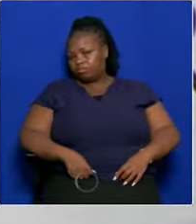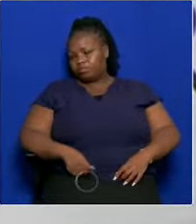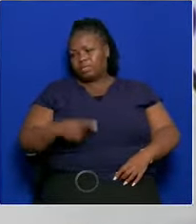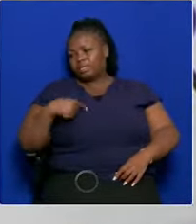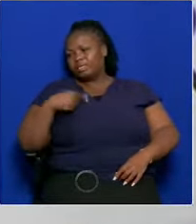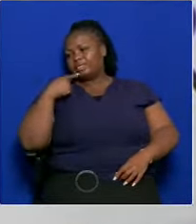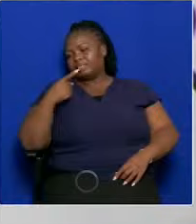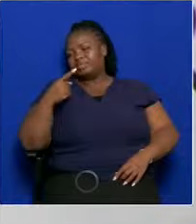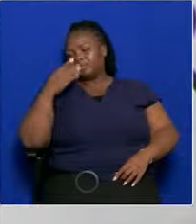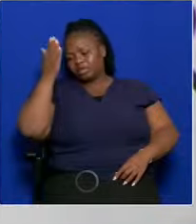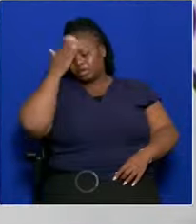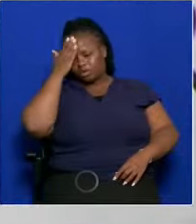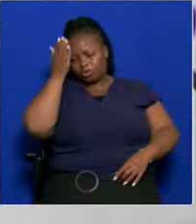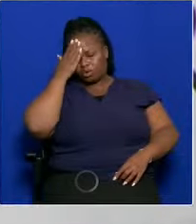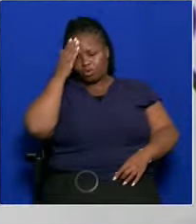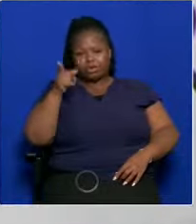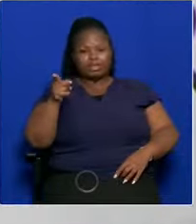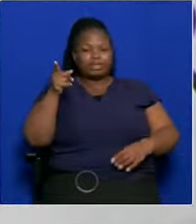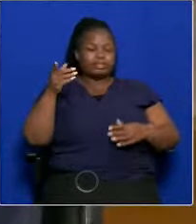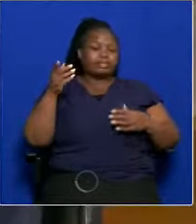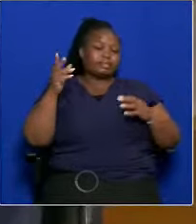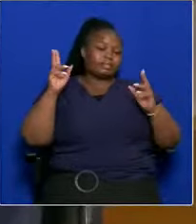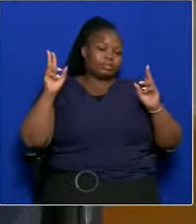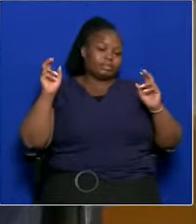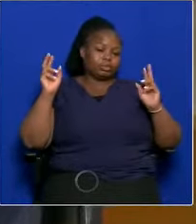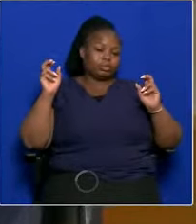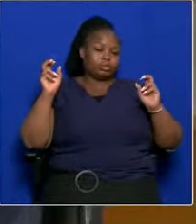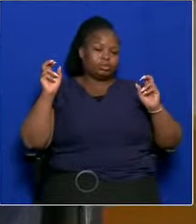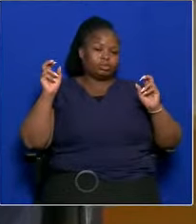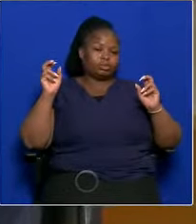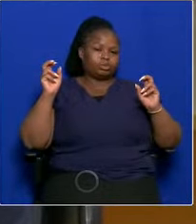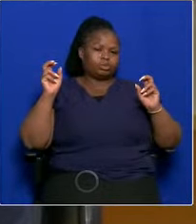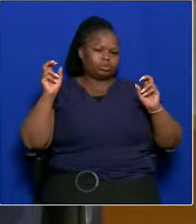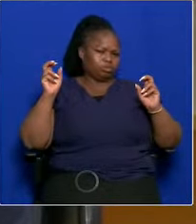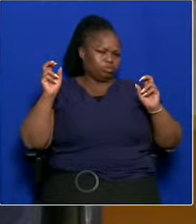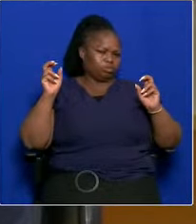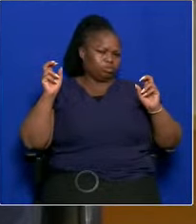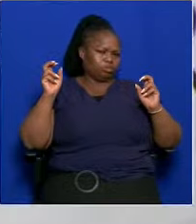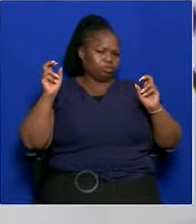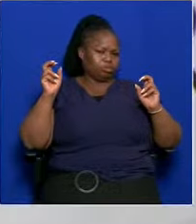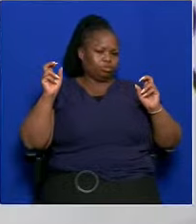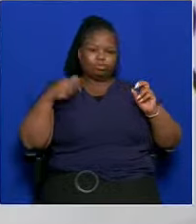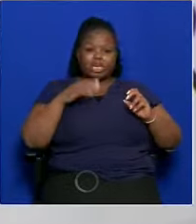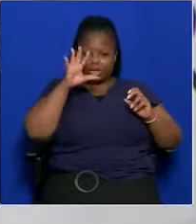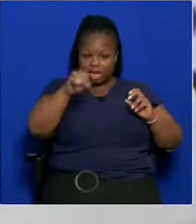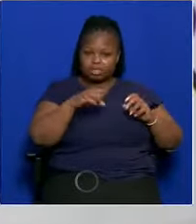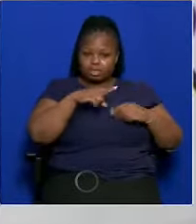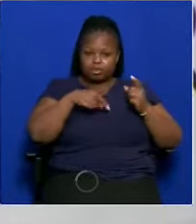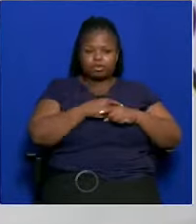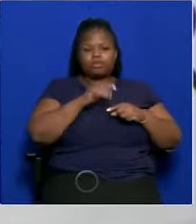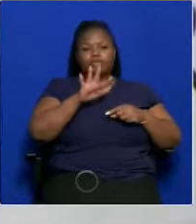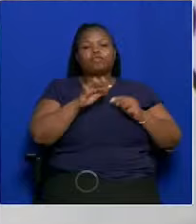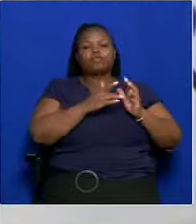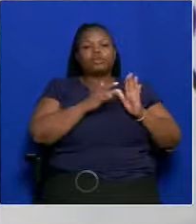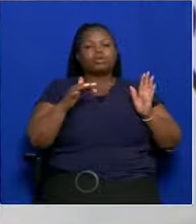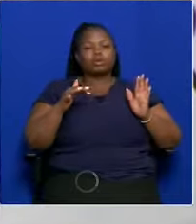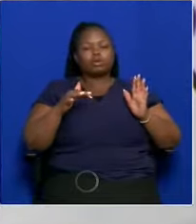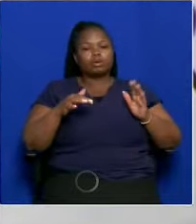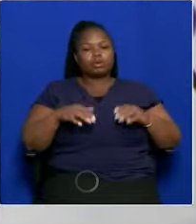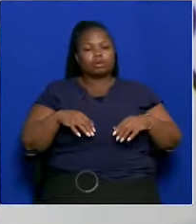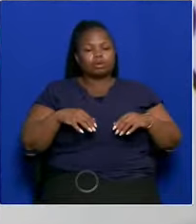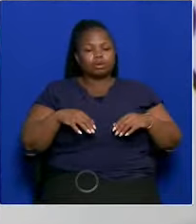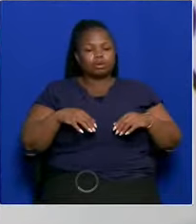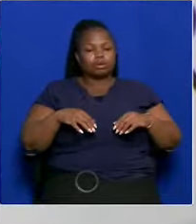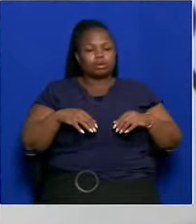the matter. Of the what? Of the matter. I'm asking you about the 5 million, The please, 5 General. million. Yes, and